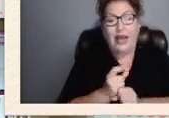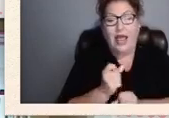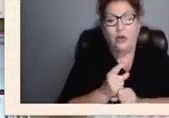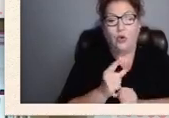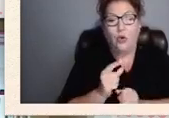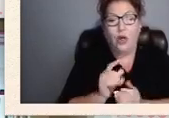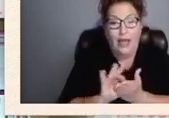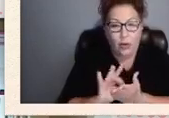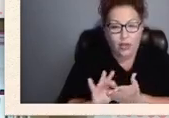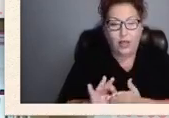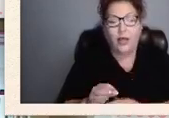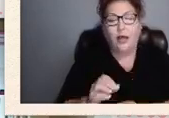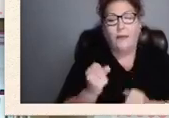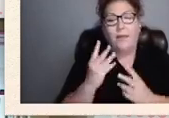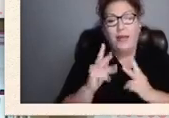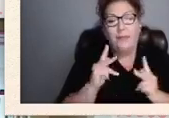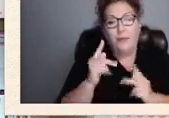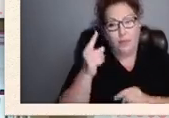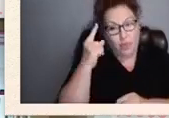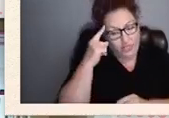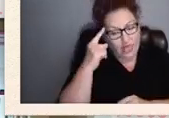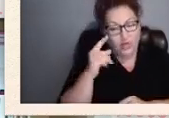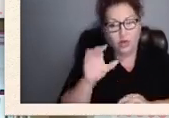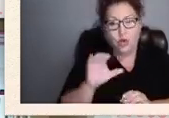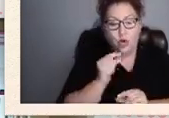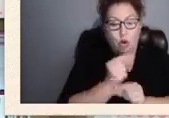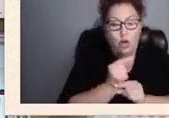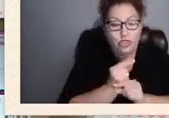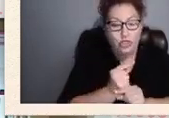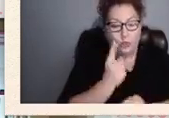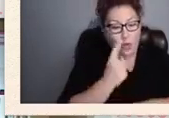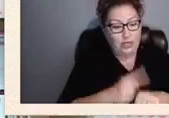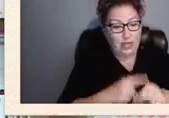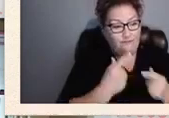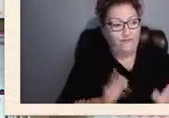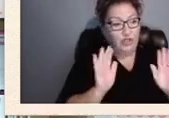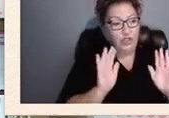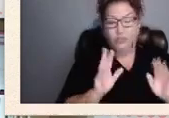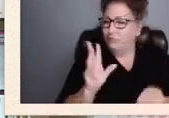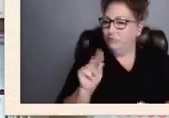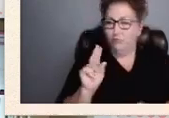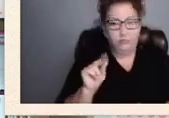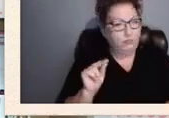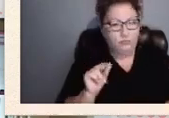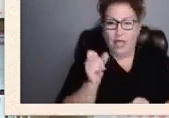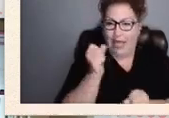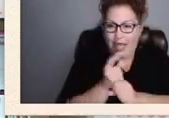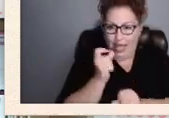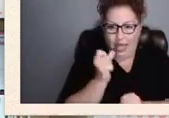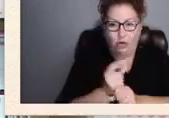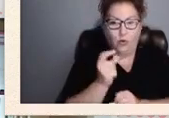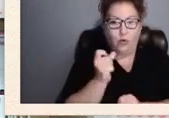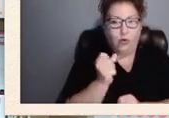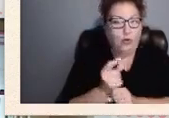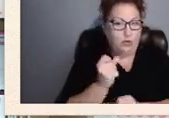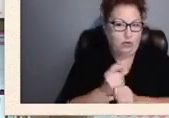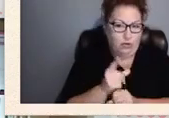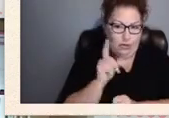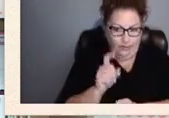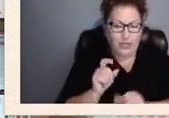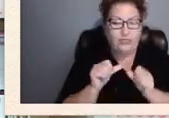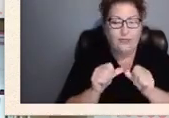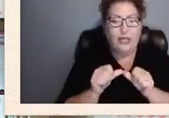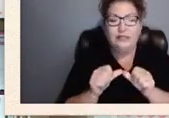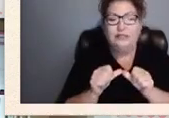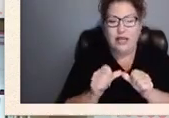lot of people think that if you do a guardianship, it's a one and done situation. No, this is an annual situation that has to be maintained